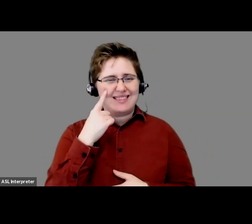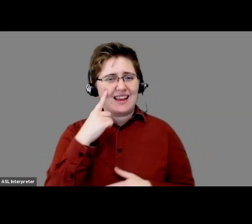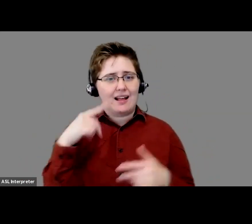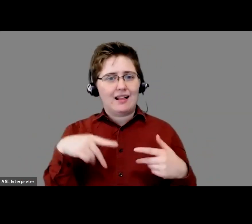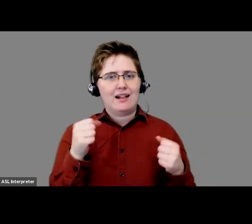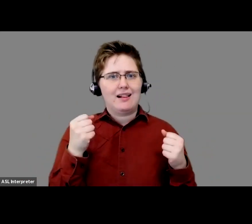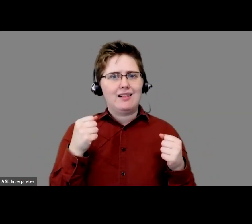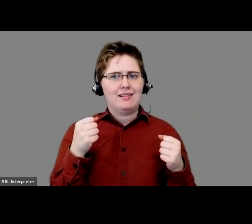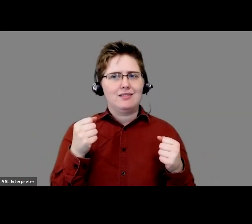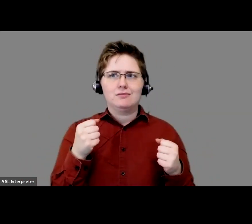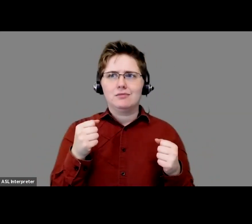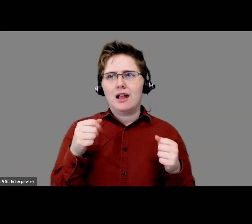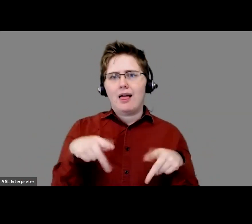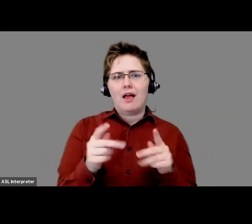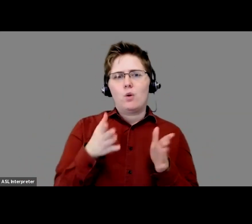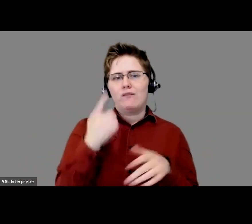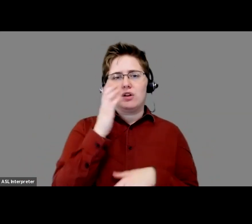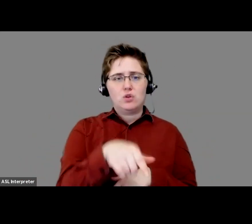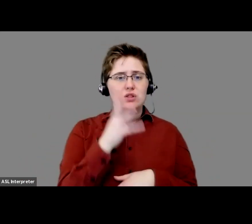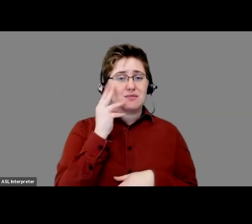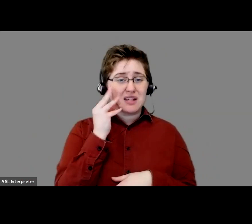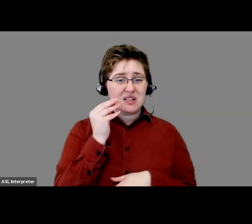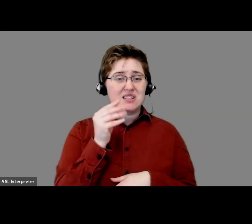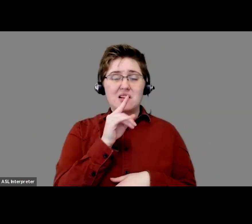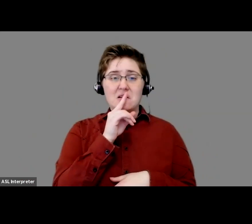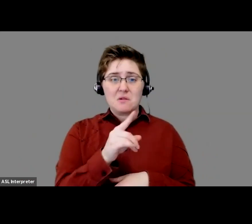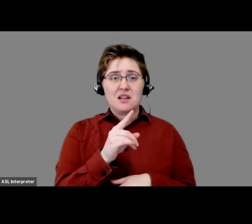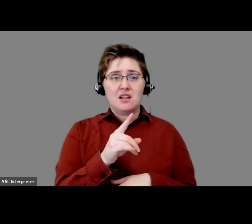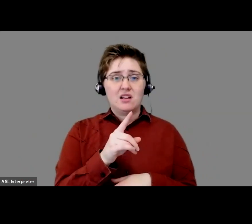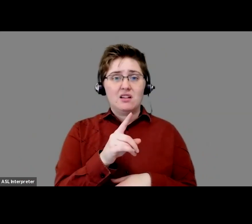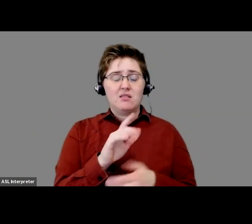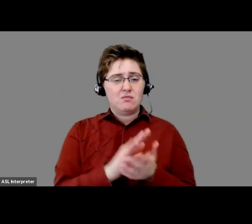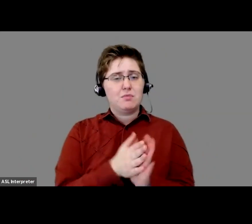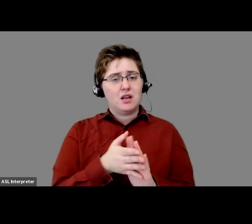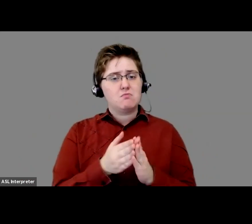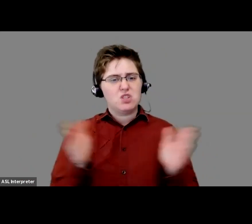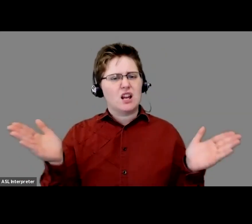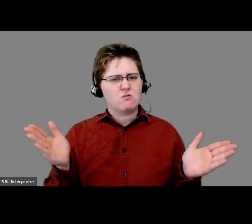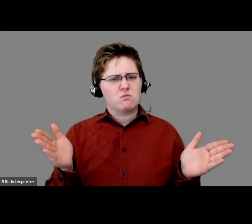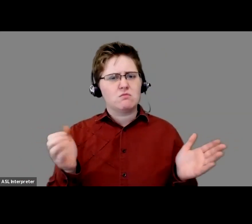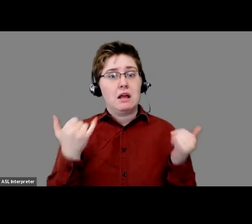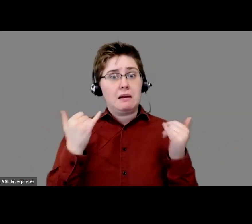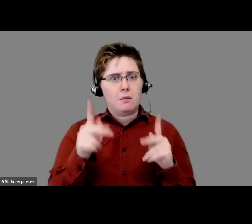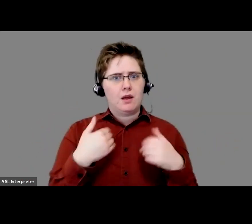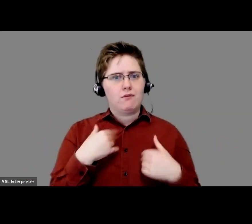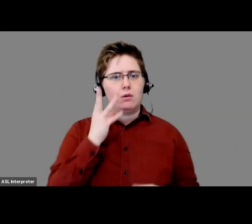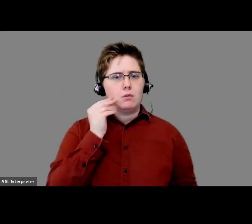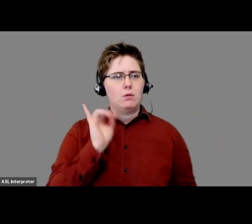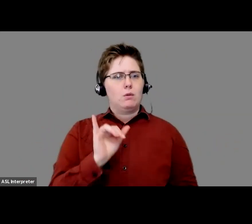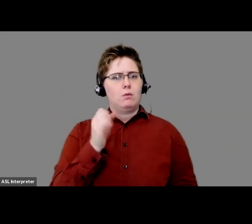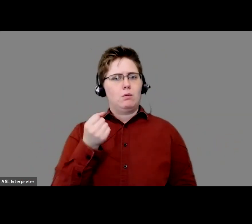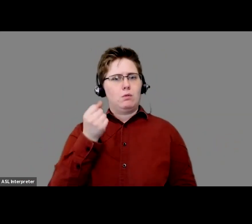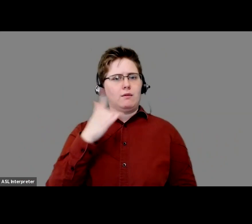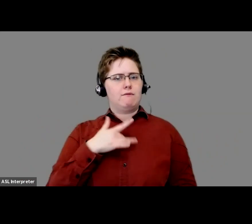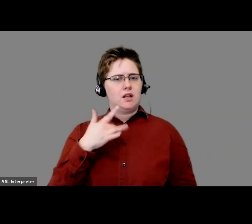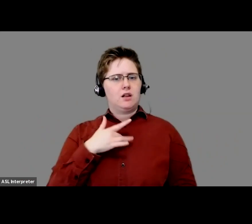a way for some of those experiences to be really, have become really general. Now people have a little bit of an idea of what it